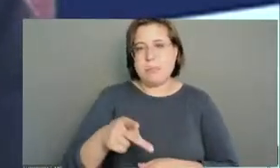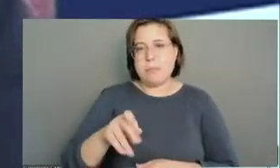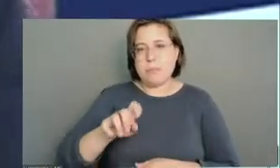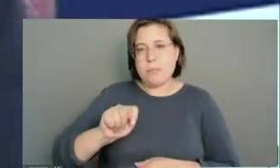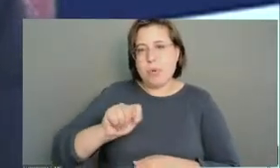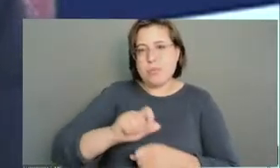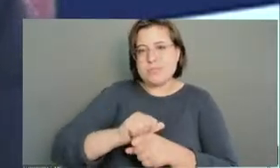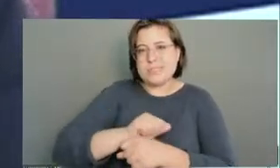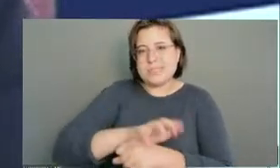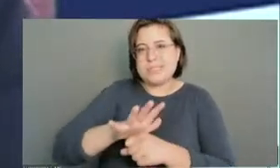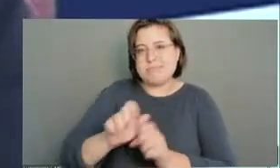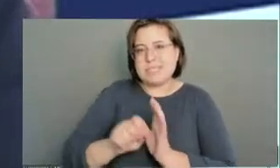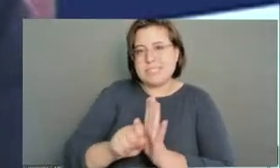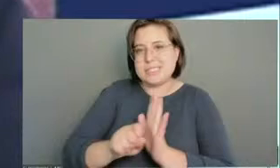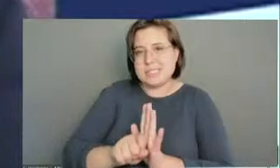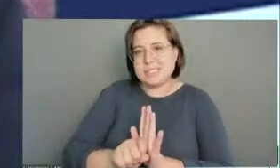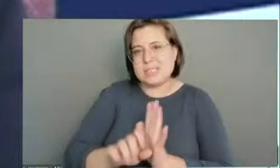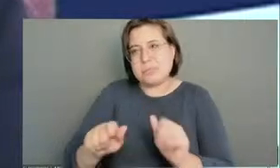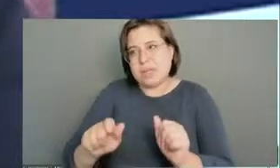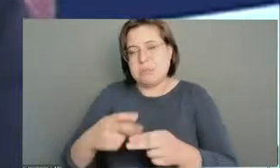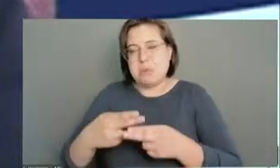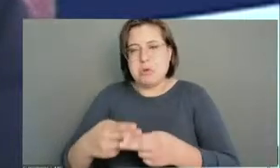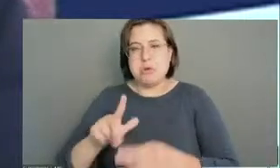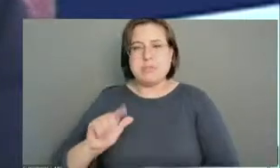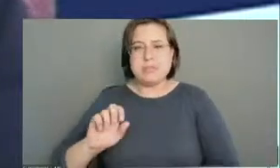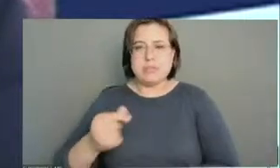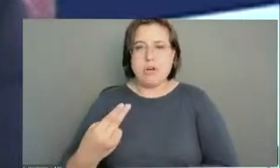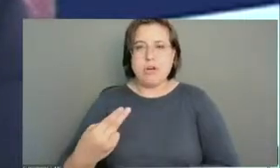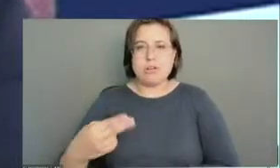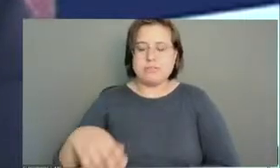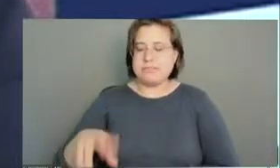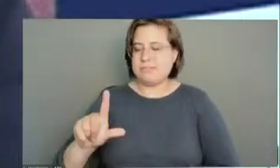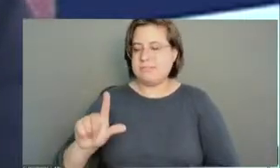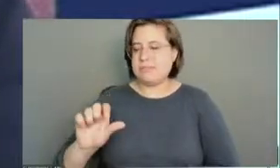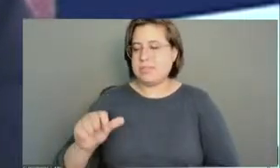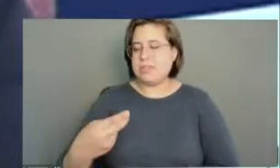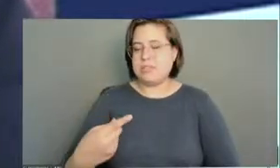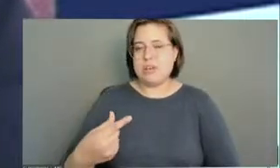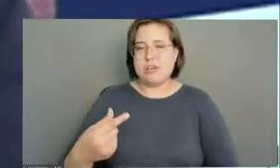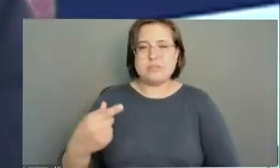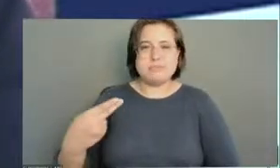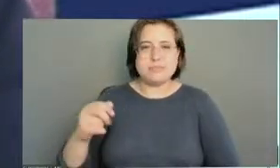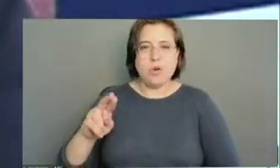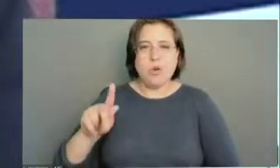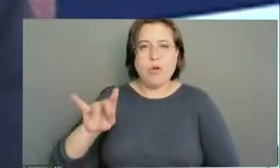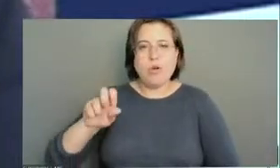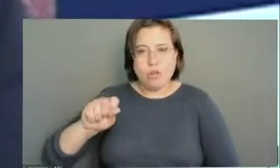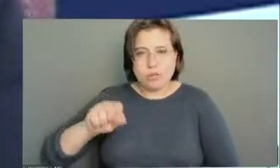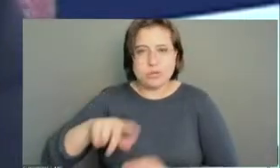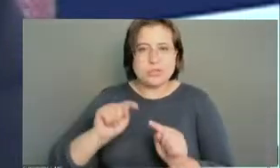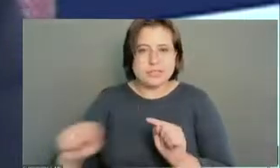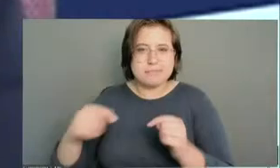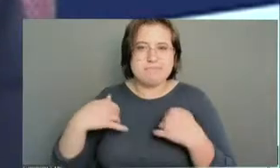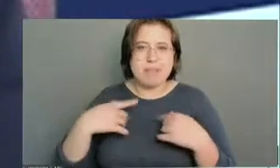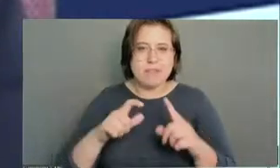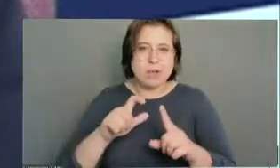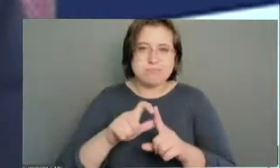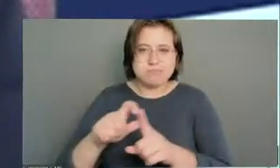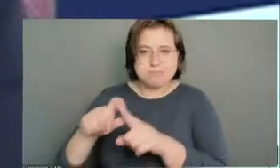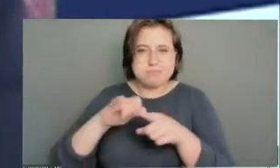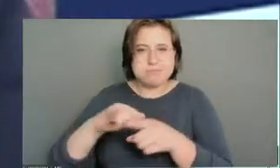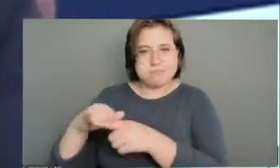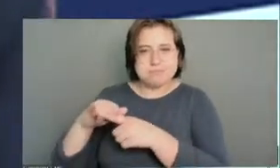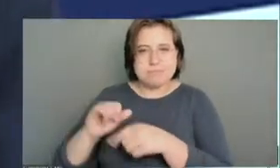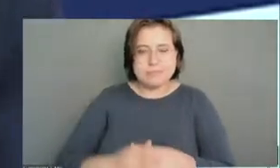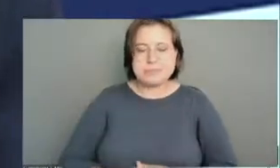or long haulers, or long COVID, as we will primarily refer to it as today. But first, on PPE testing and